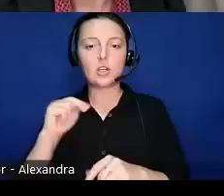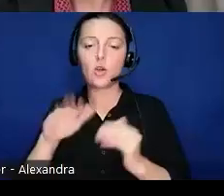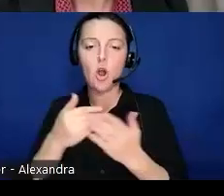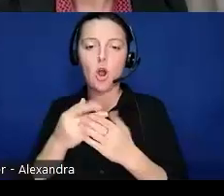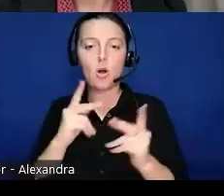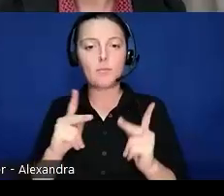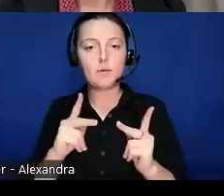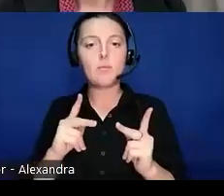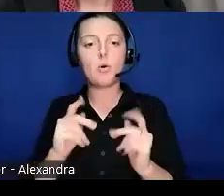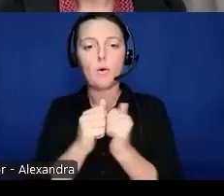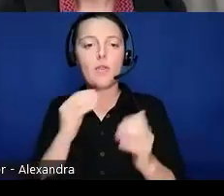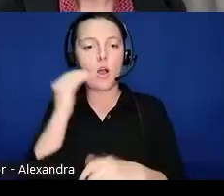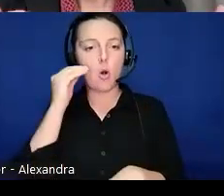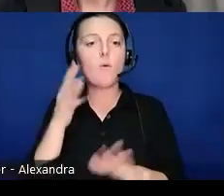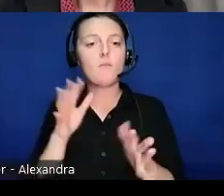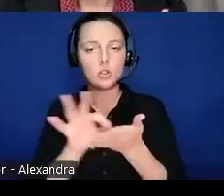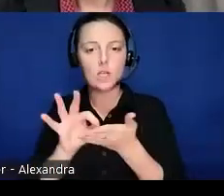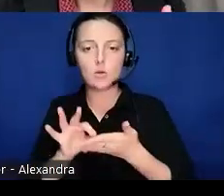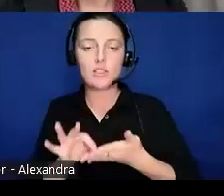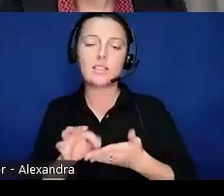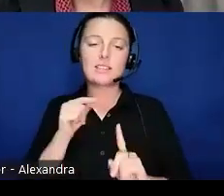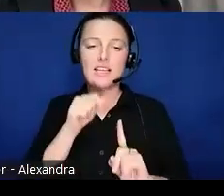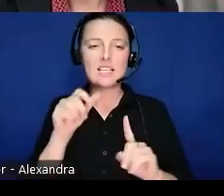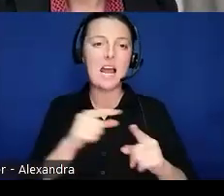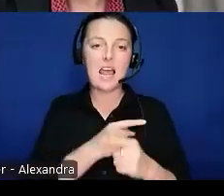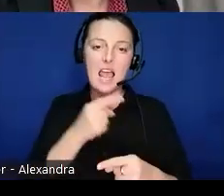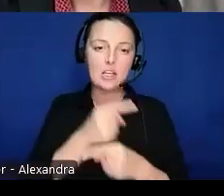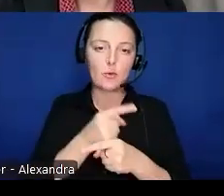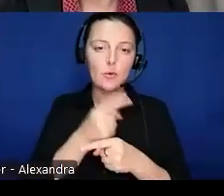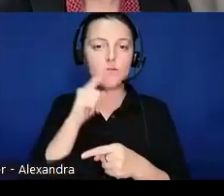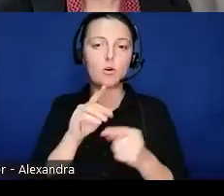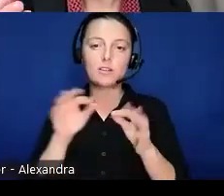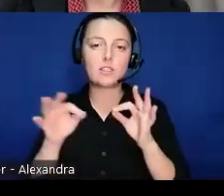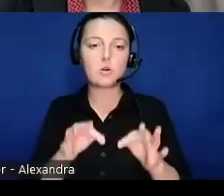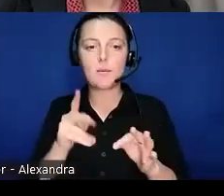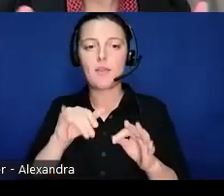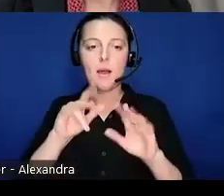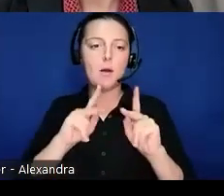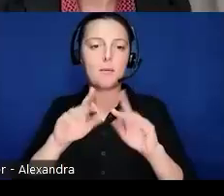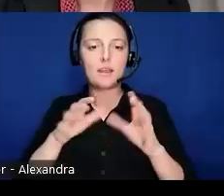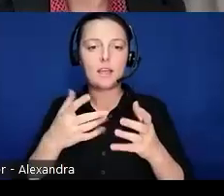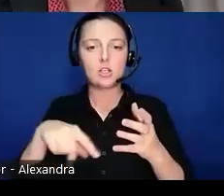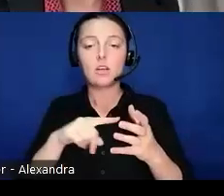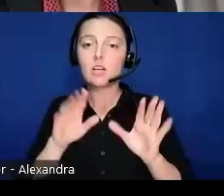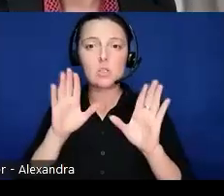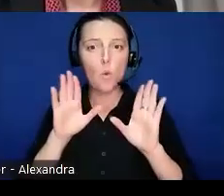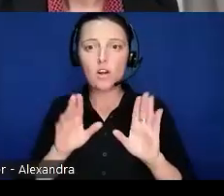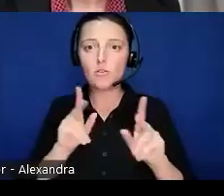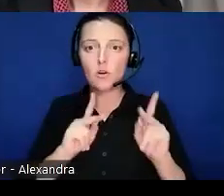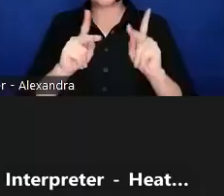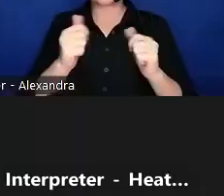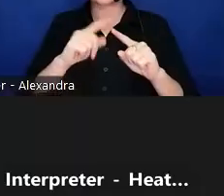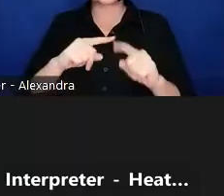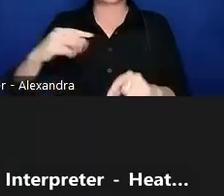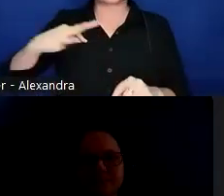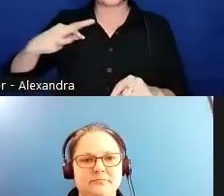the population because it's run by wonderful, wonderful people, wonderful volunteers, but they're asking people sometimes for the first time, do